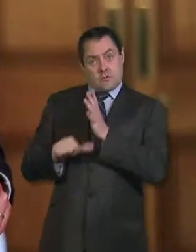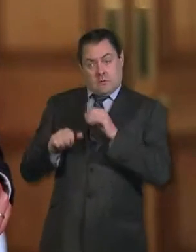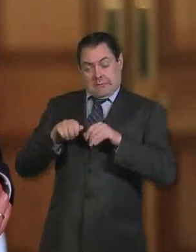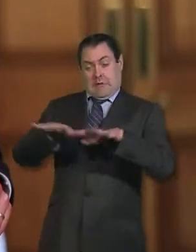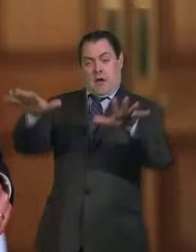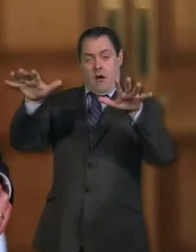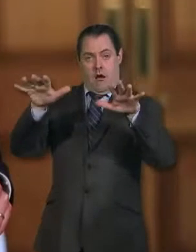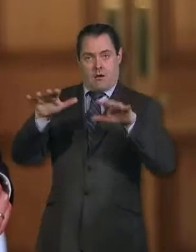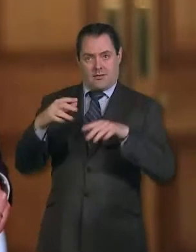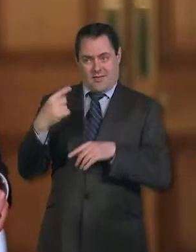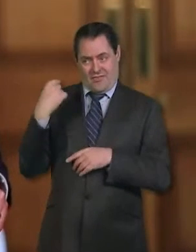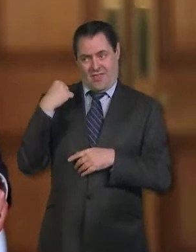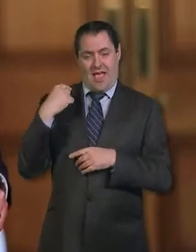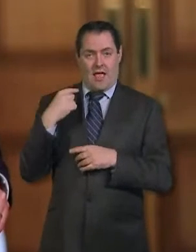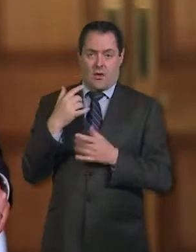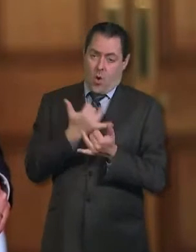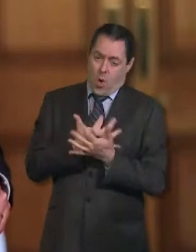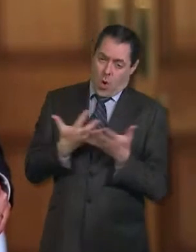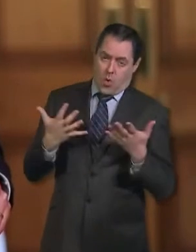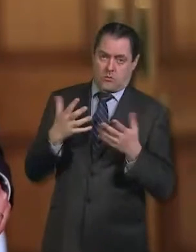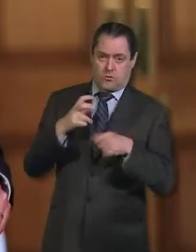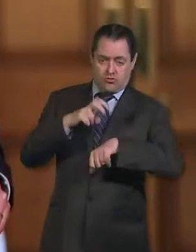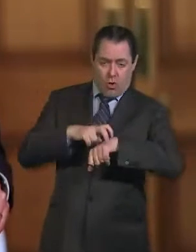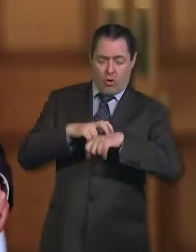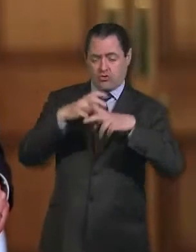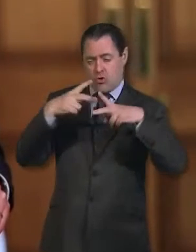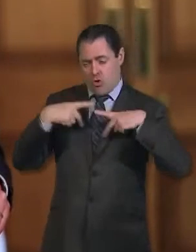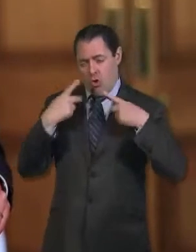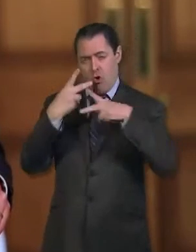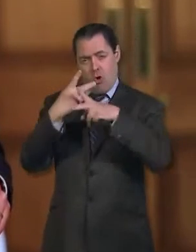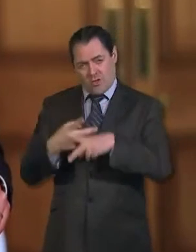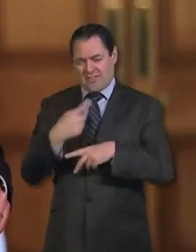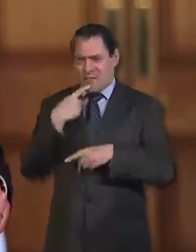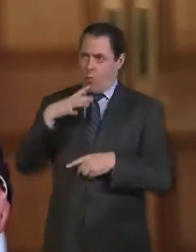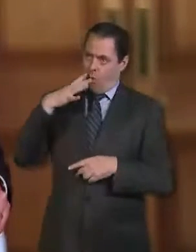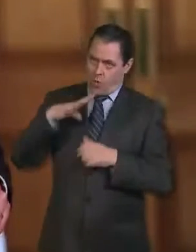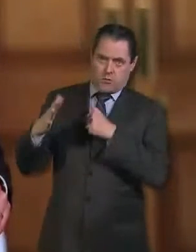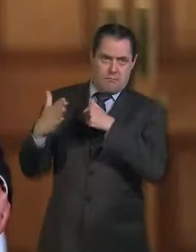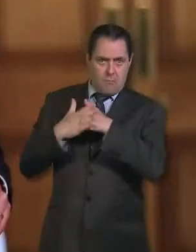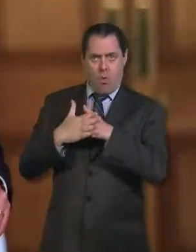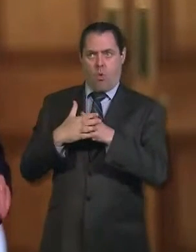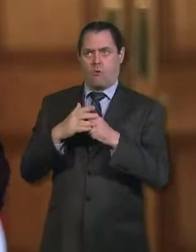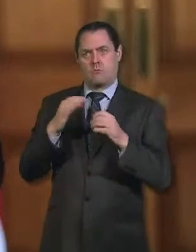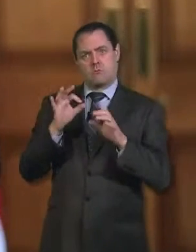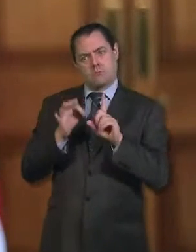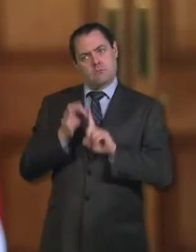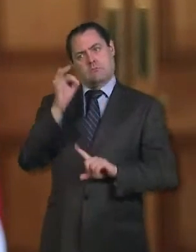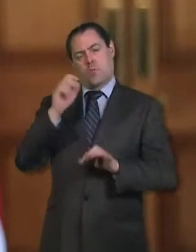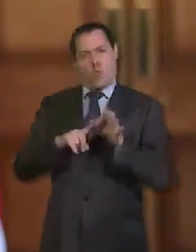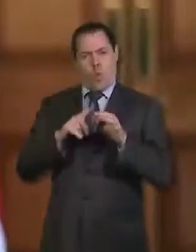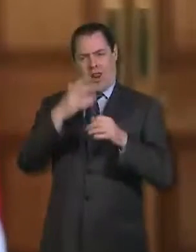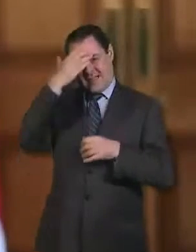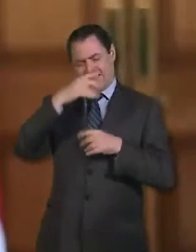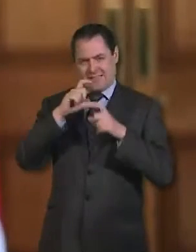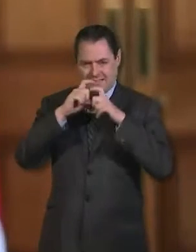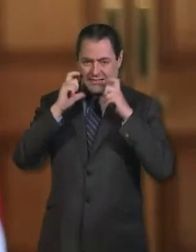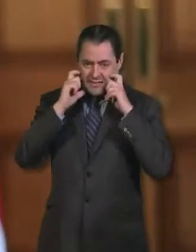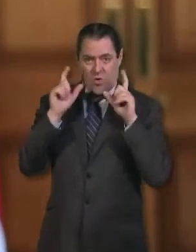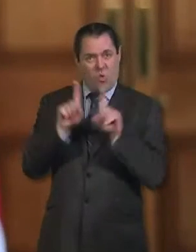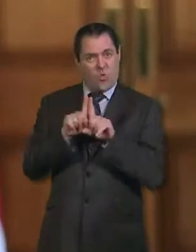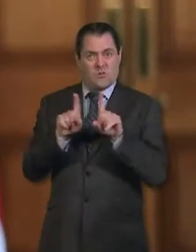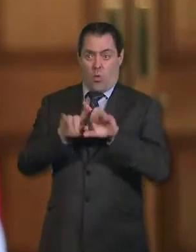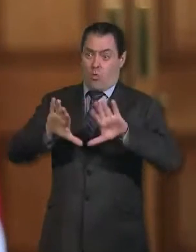for more and better PPE. And we all saw the global scramble to acquire it. I have